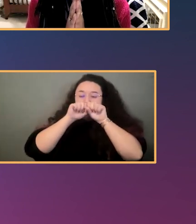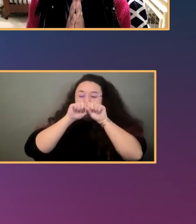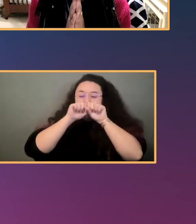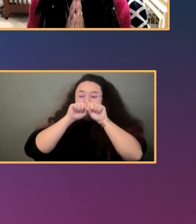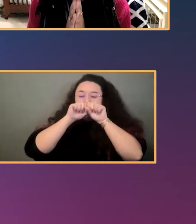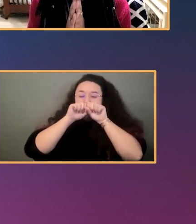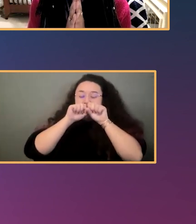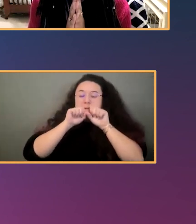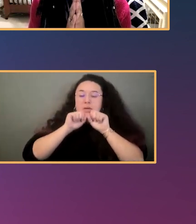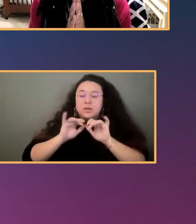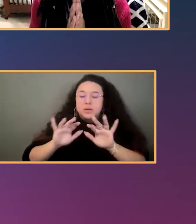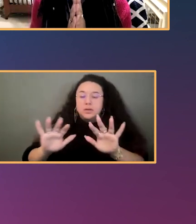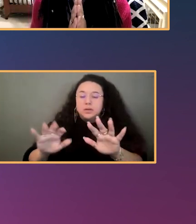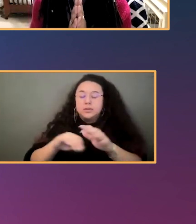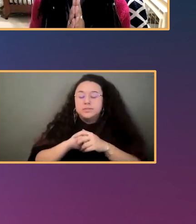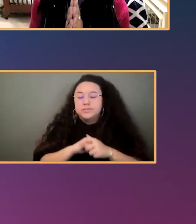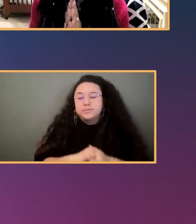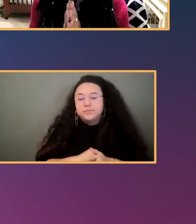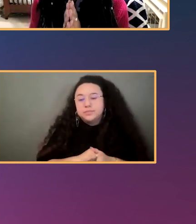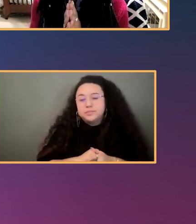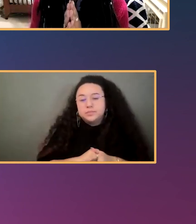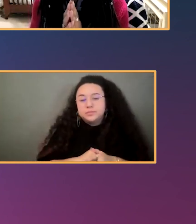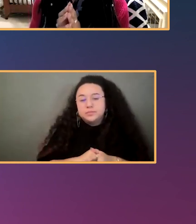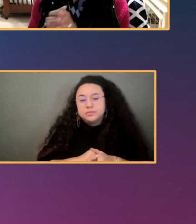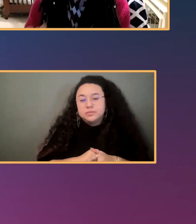and deep exhale out.